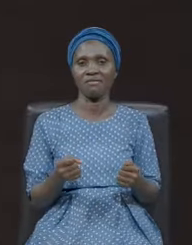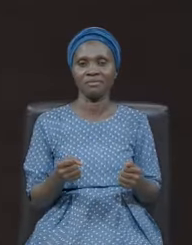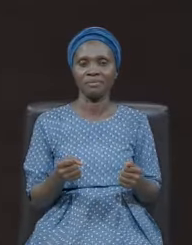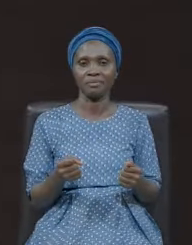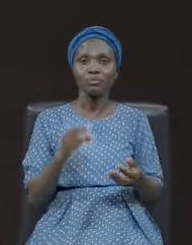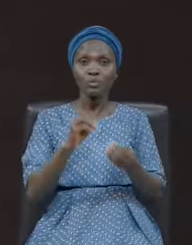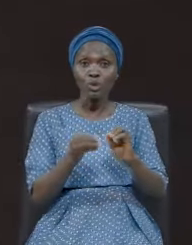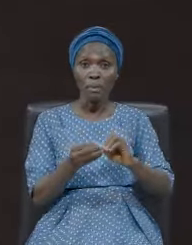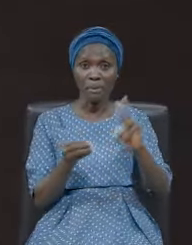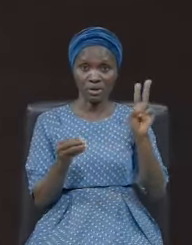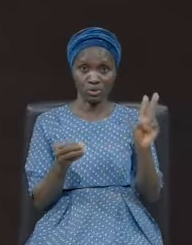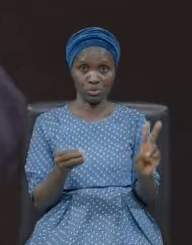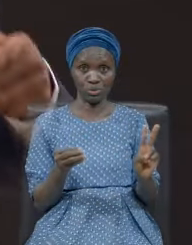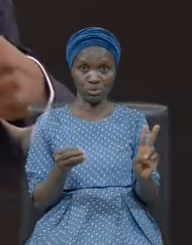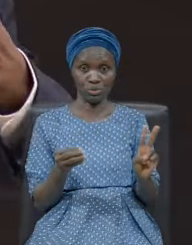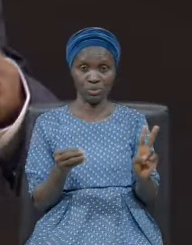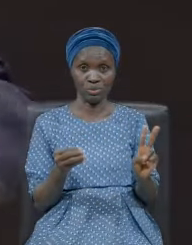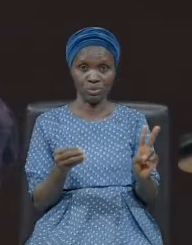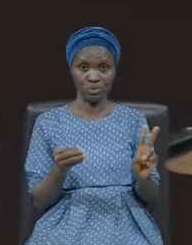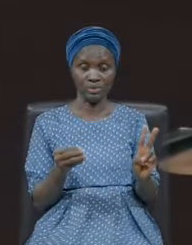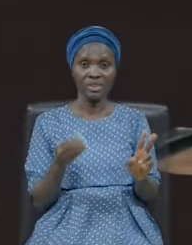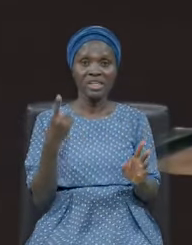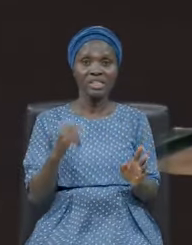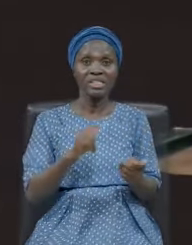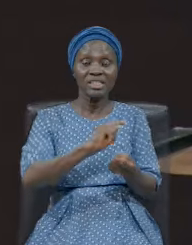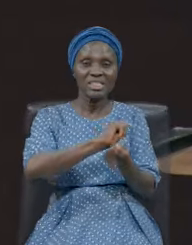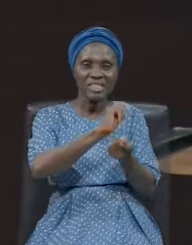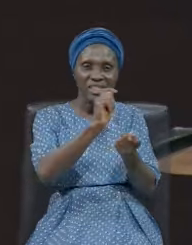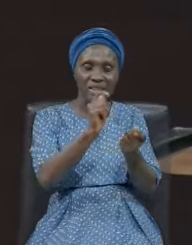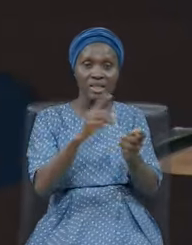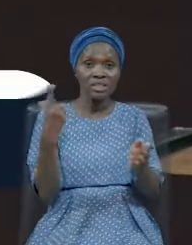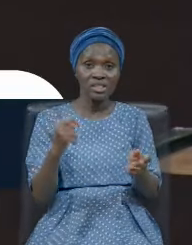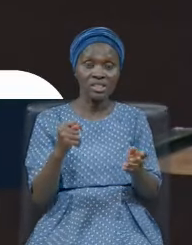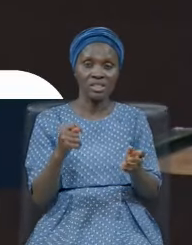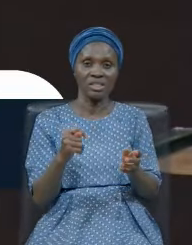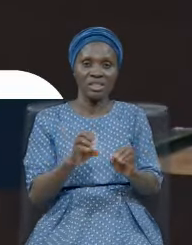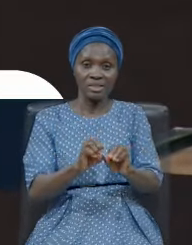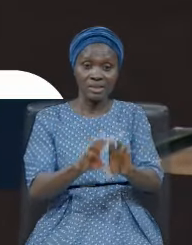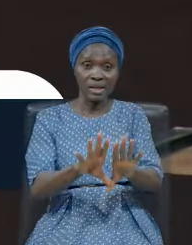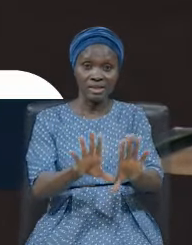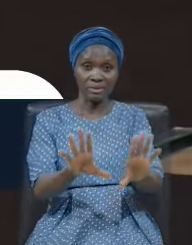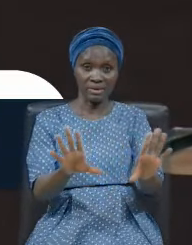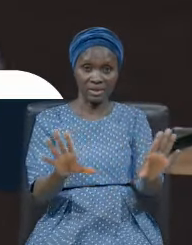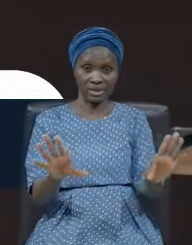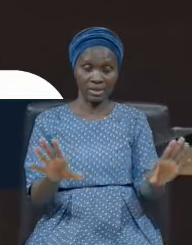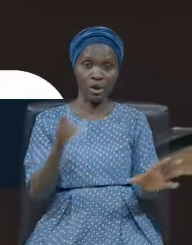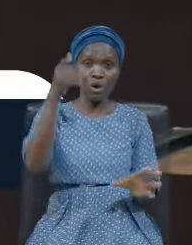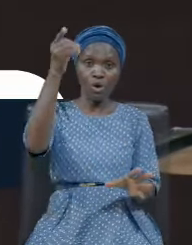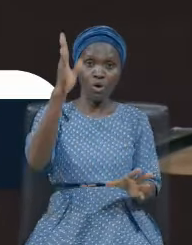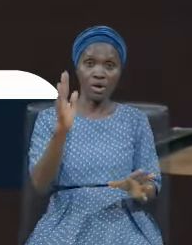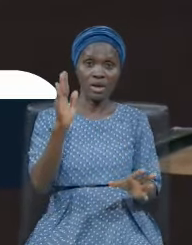two, we're looking at the transparent godliness through